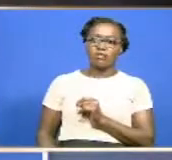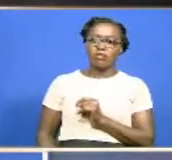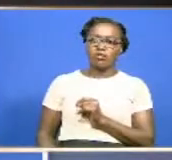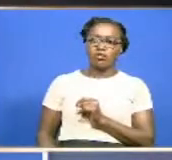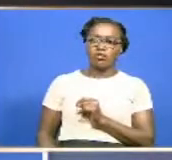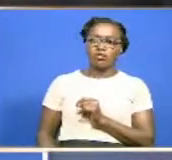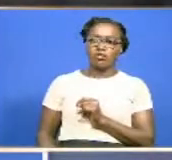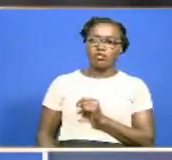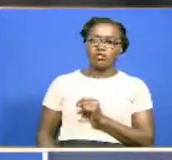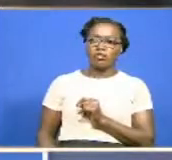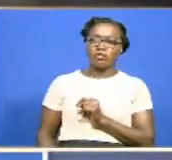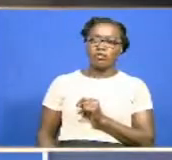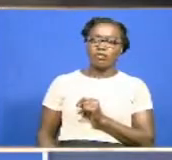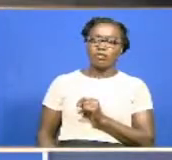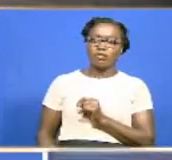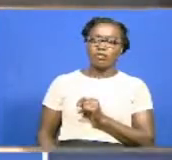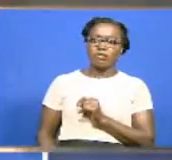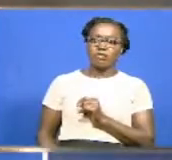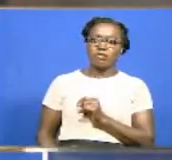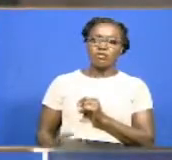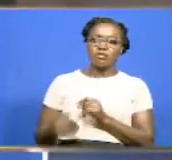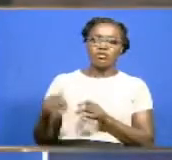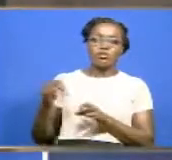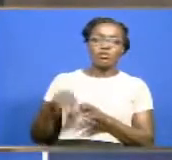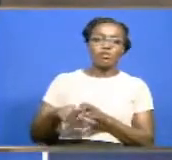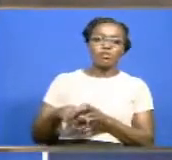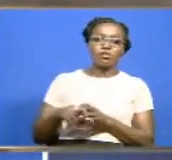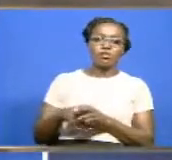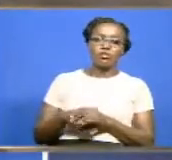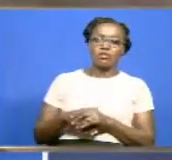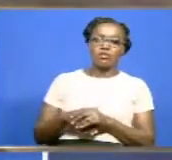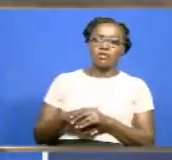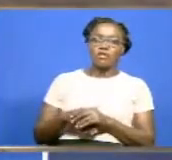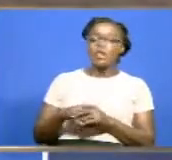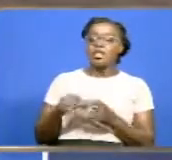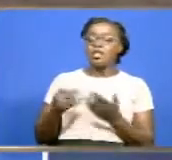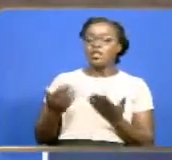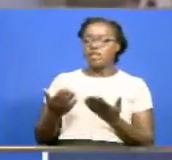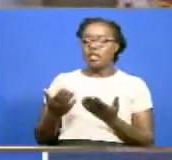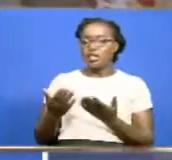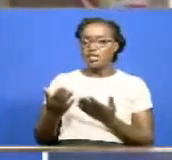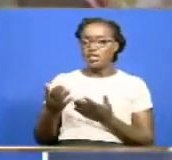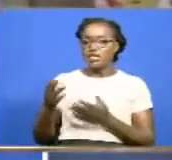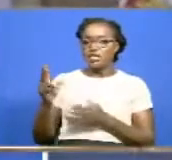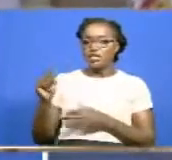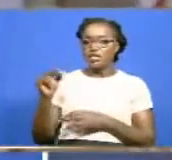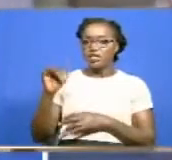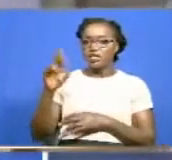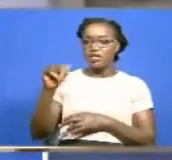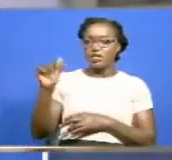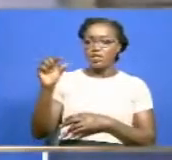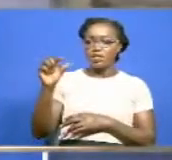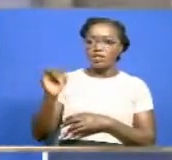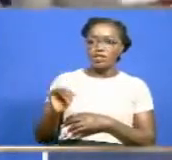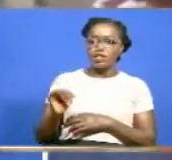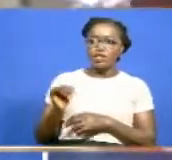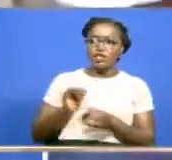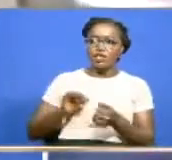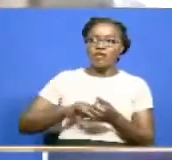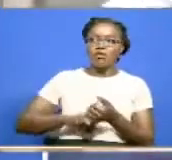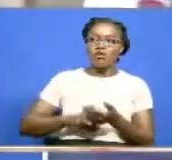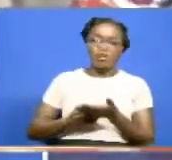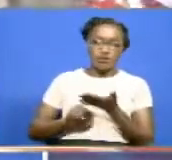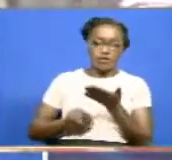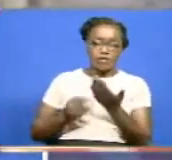At the heart of Nairage in Kare village in Narok East sub-county is the home of Henry Waweru and his wife Ruth